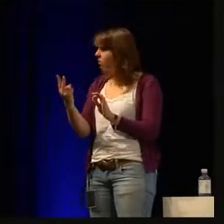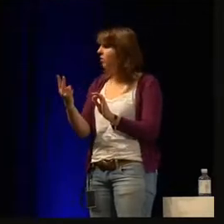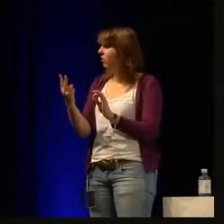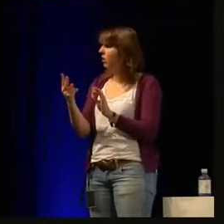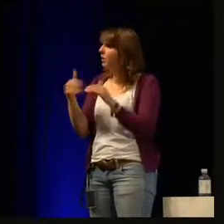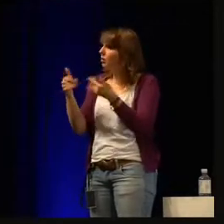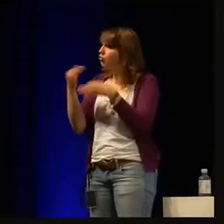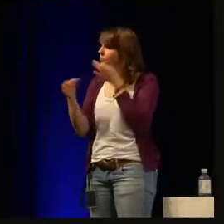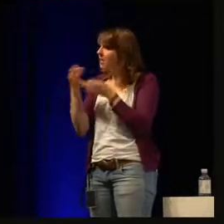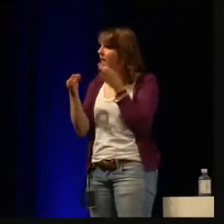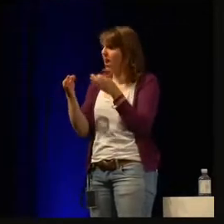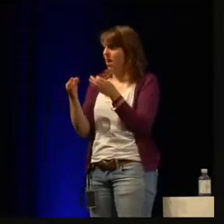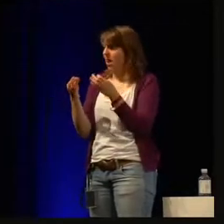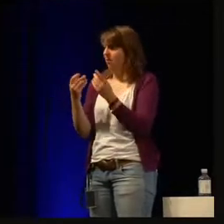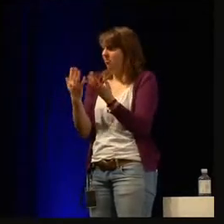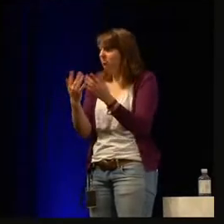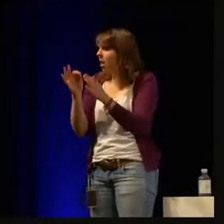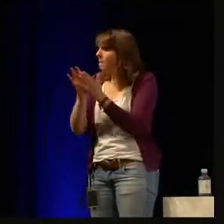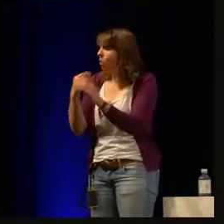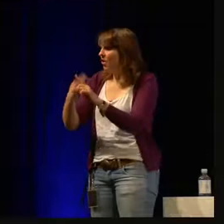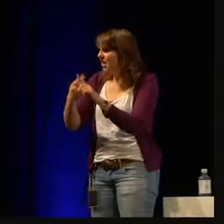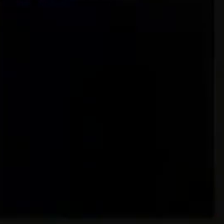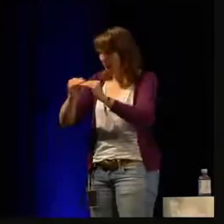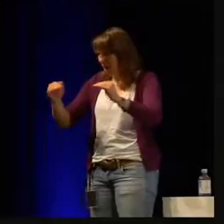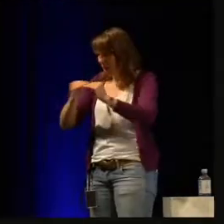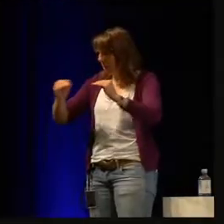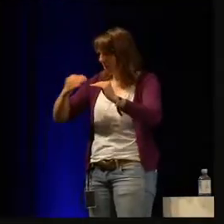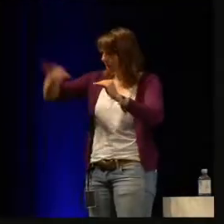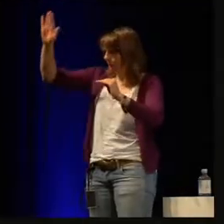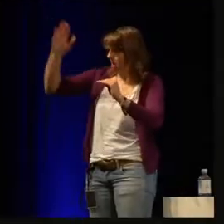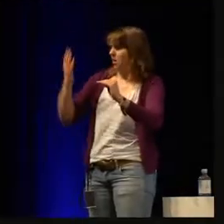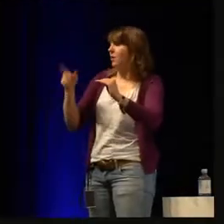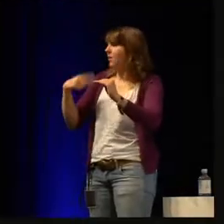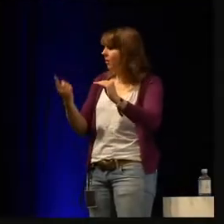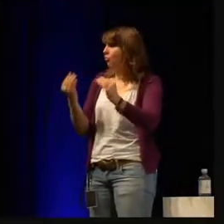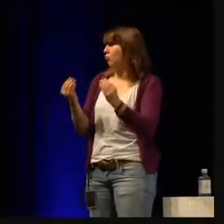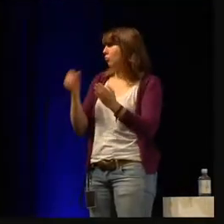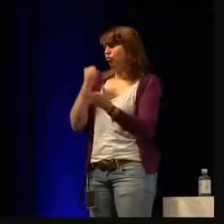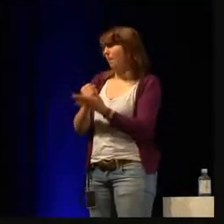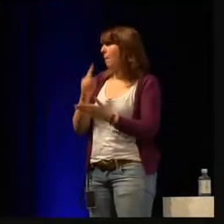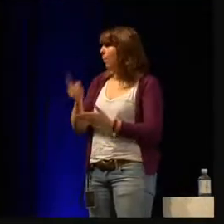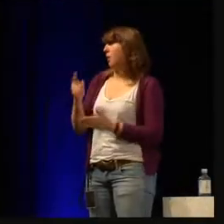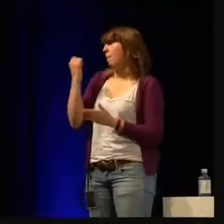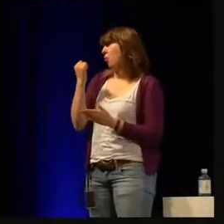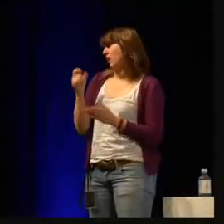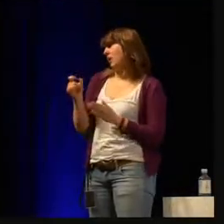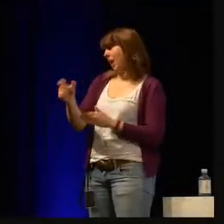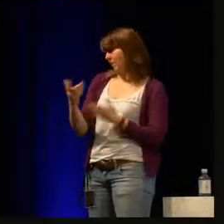pixels as a second case, you can see that there's a separation, a line of